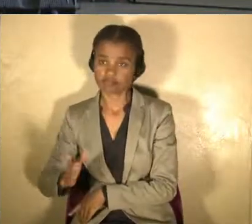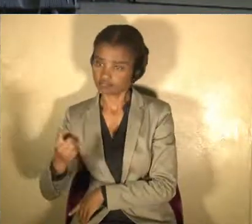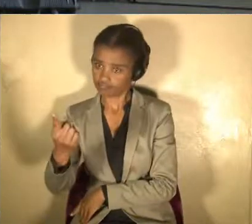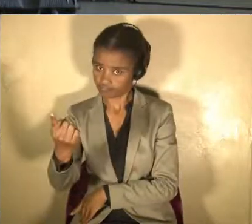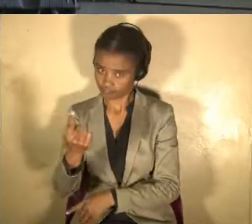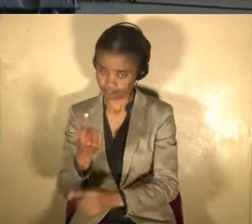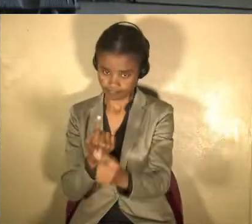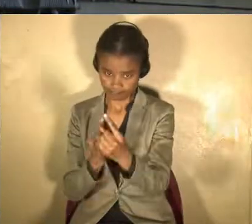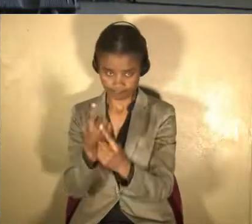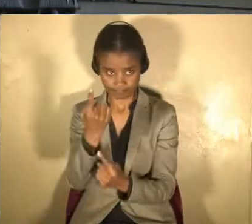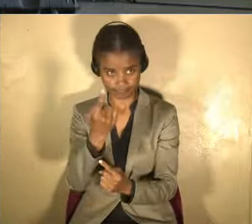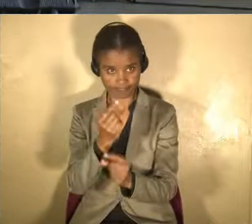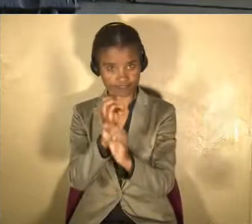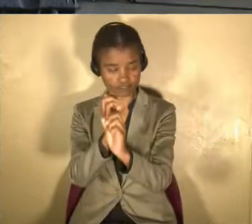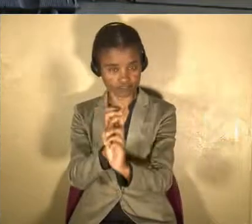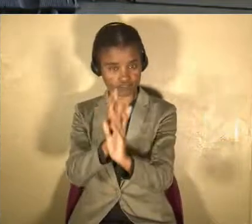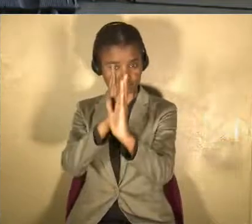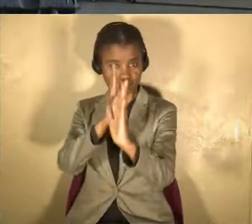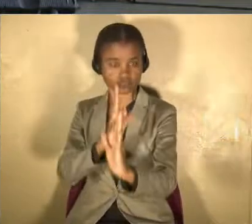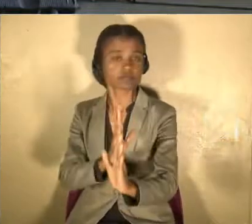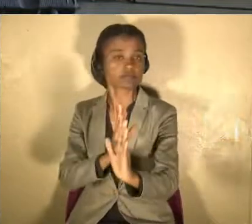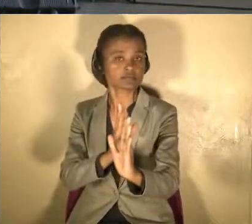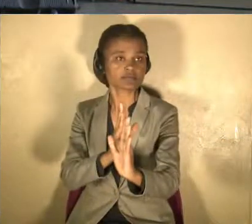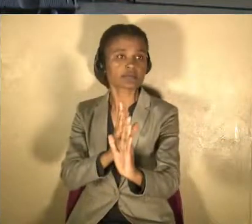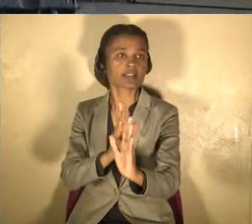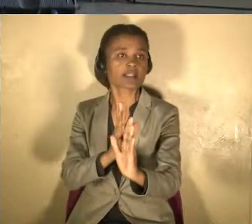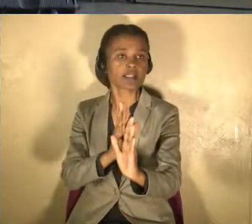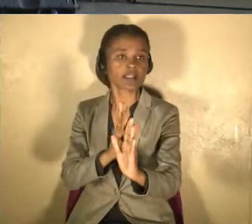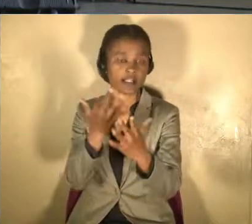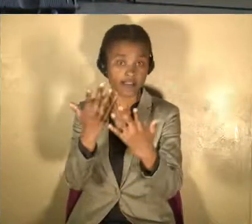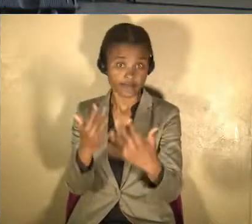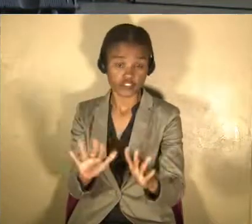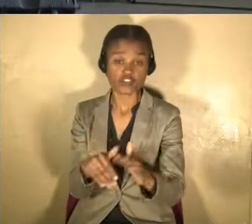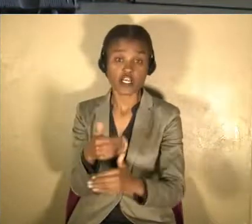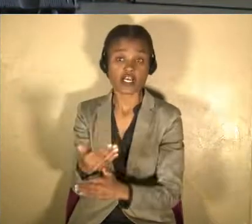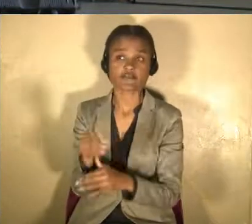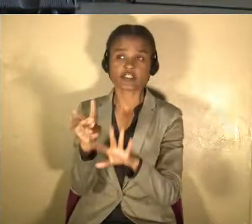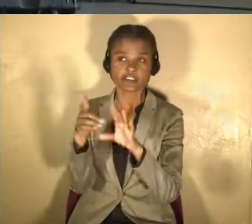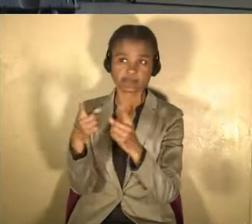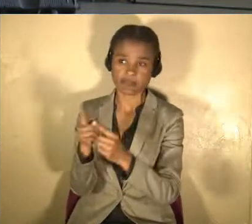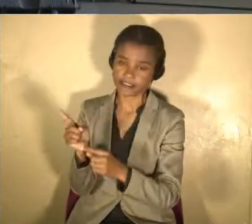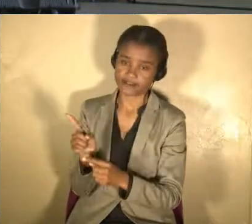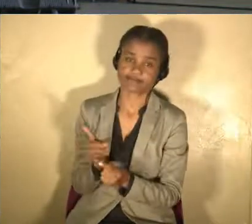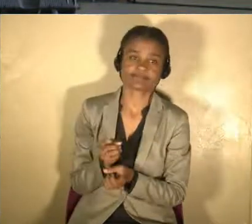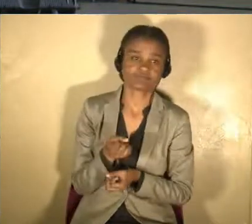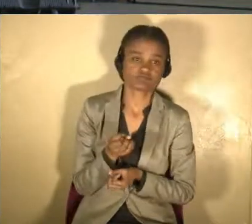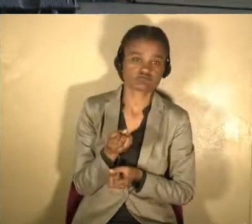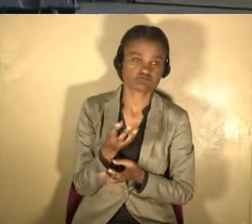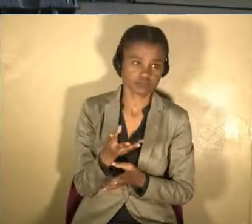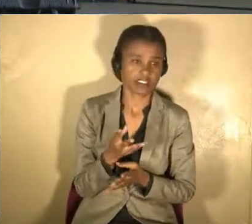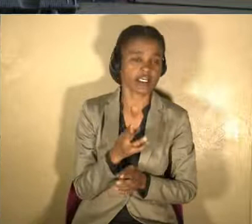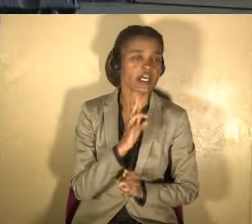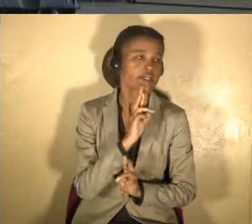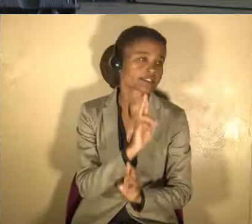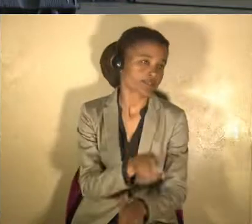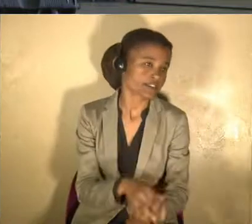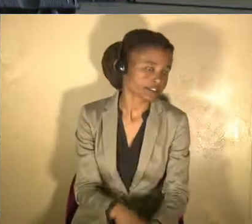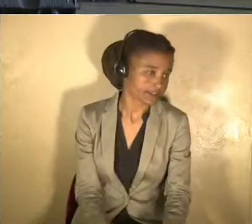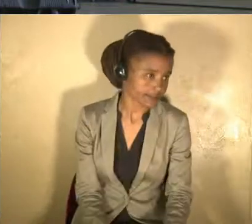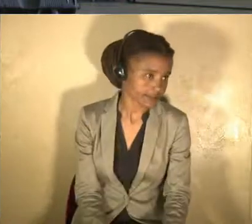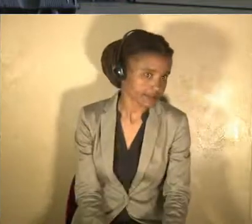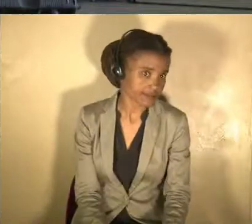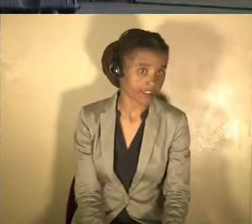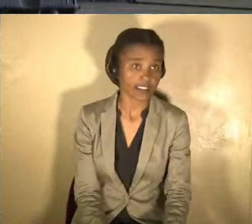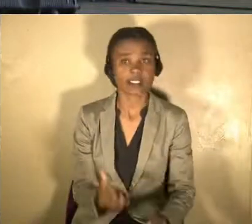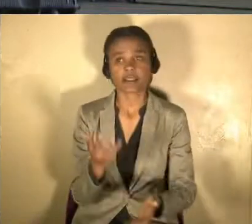responses. Or perhaps we will, after this side, clarity, so that even if you have a question